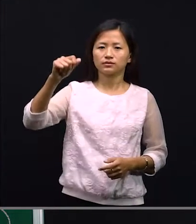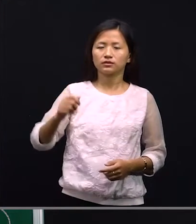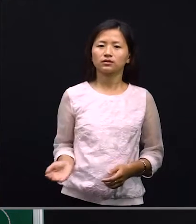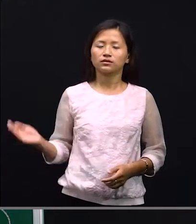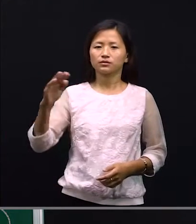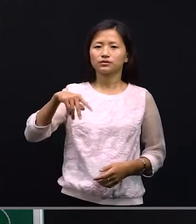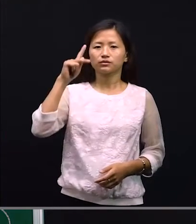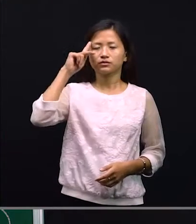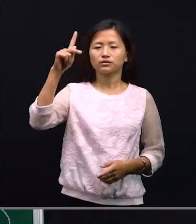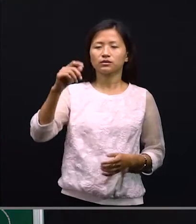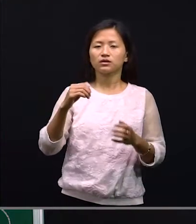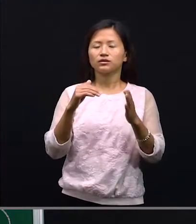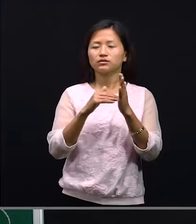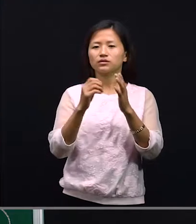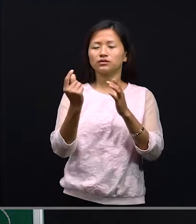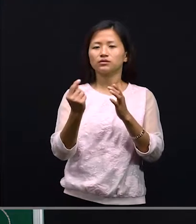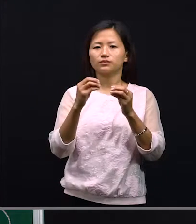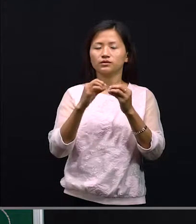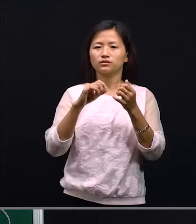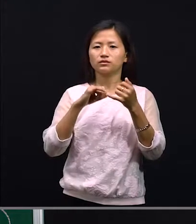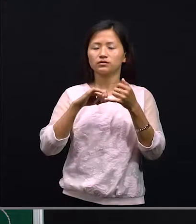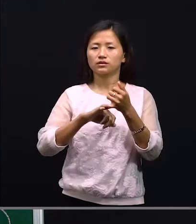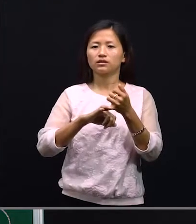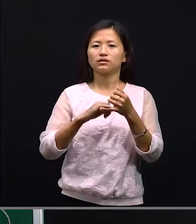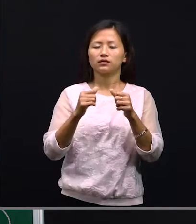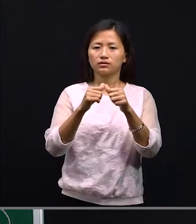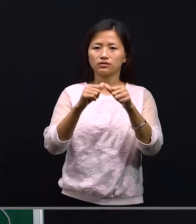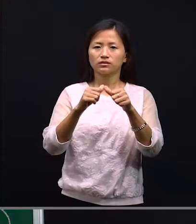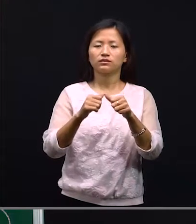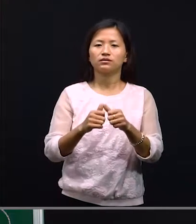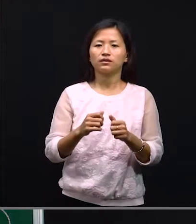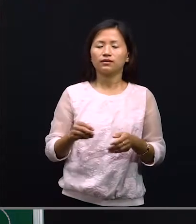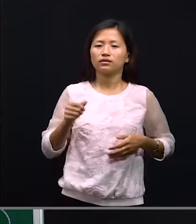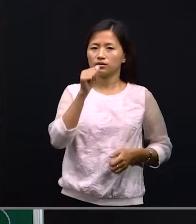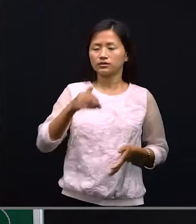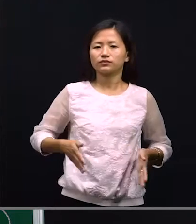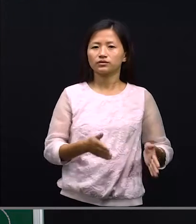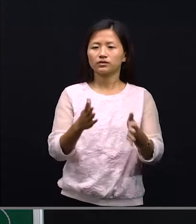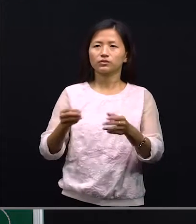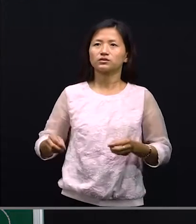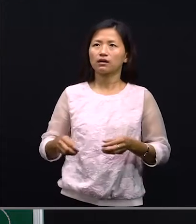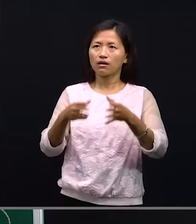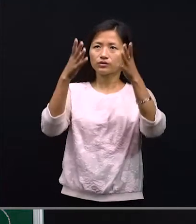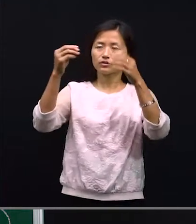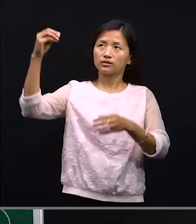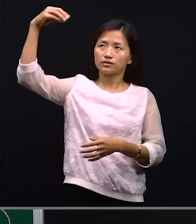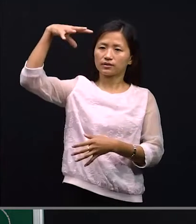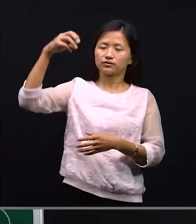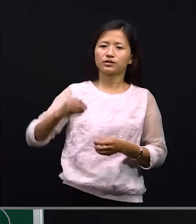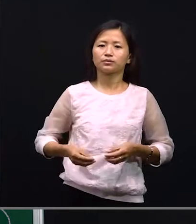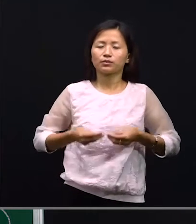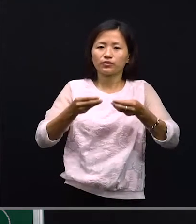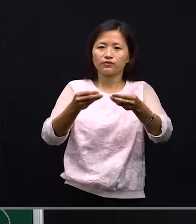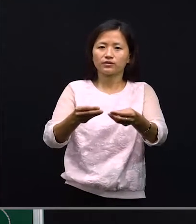have the Zitza river, and here in this Zitza river there is a hydroelectric project where it used to